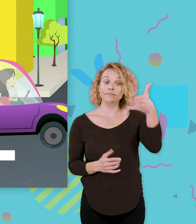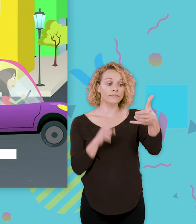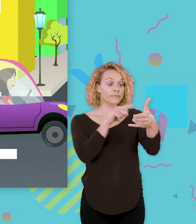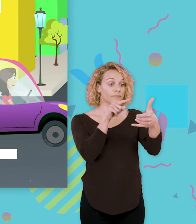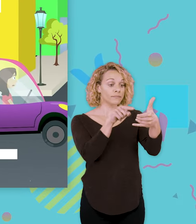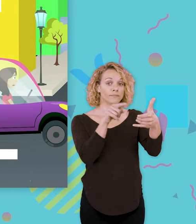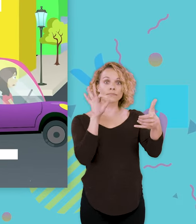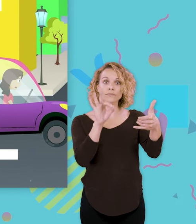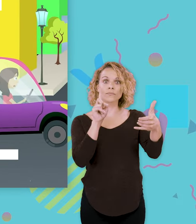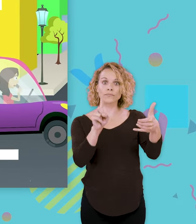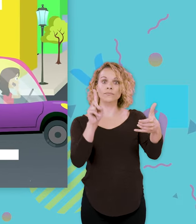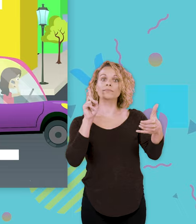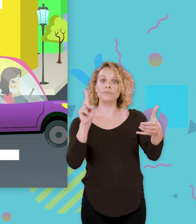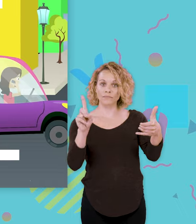Dial